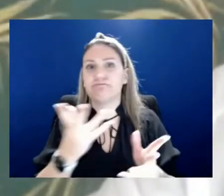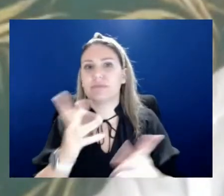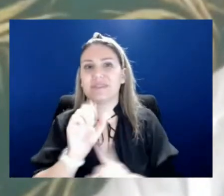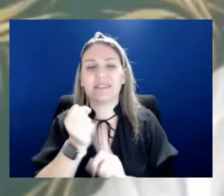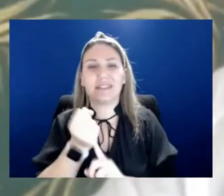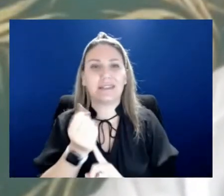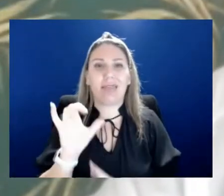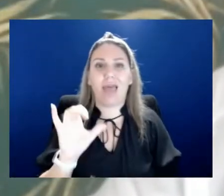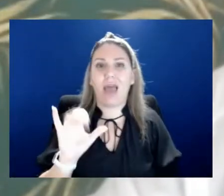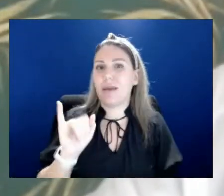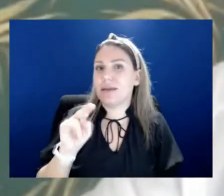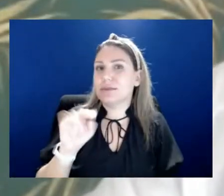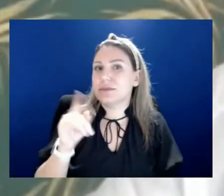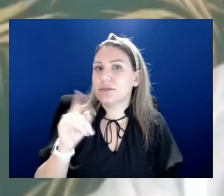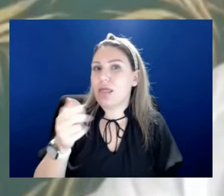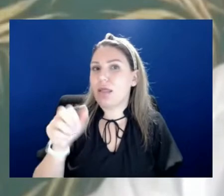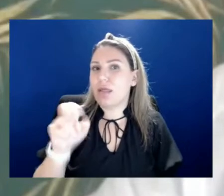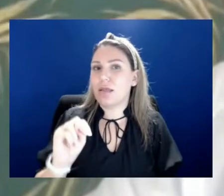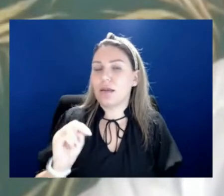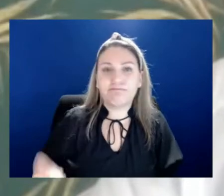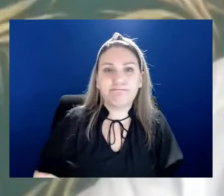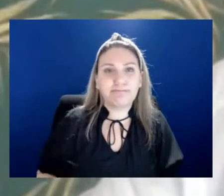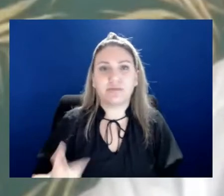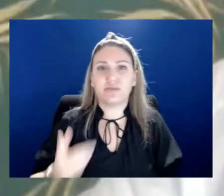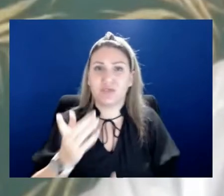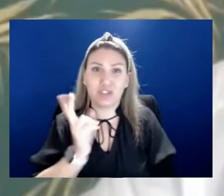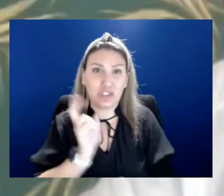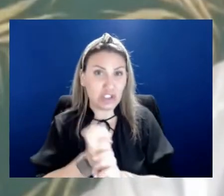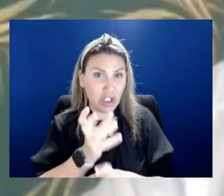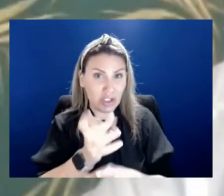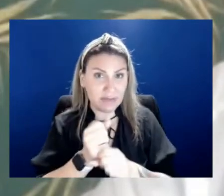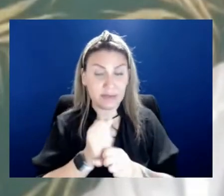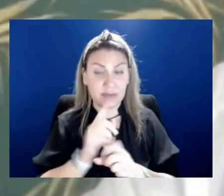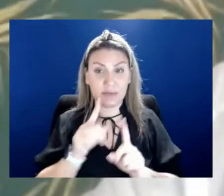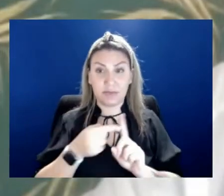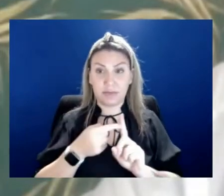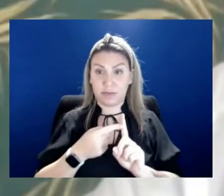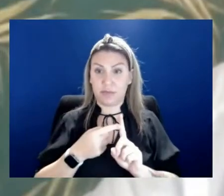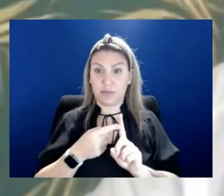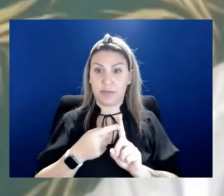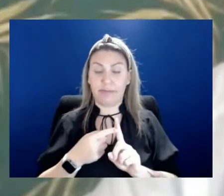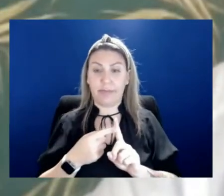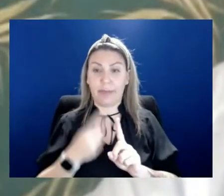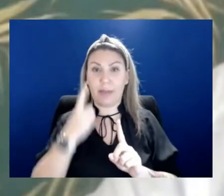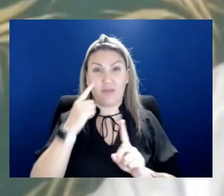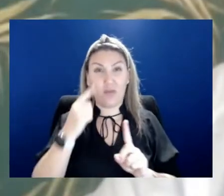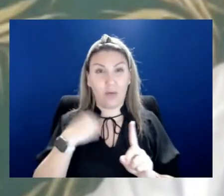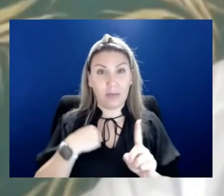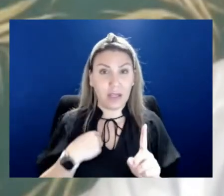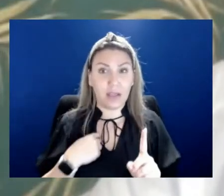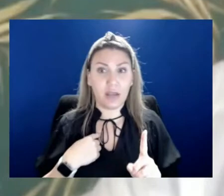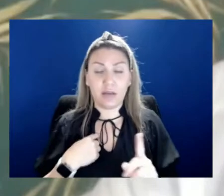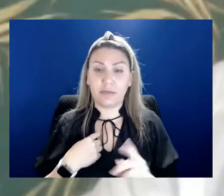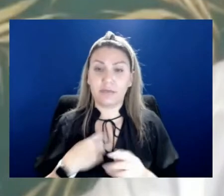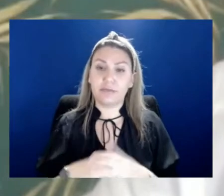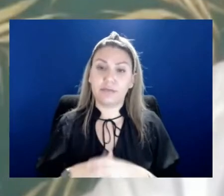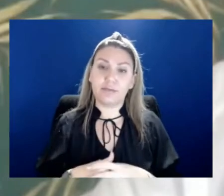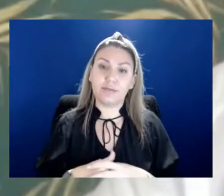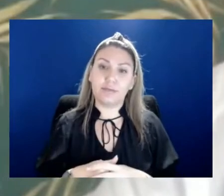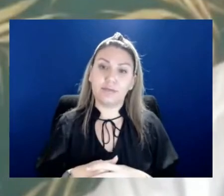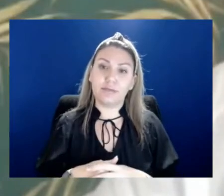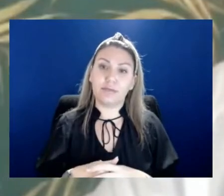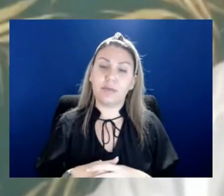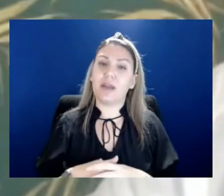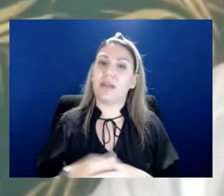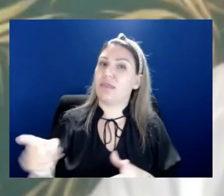and it's very terrible for me when they typing for me and ask how I can